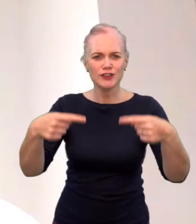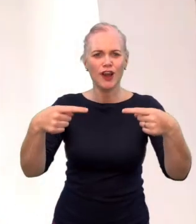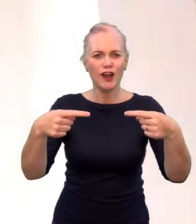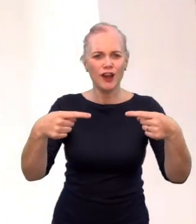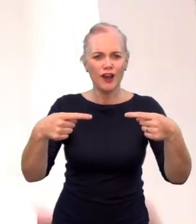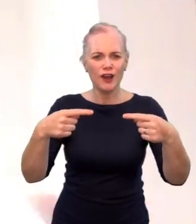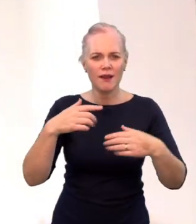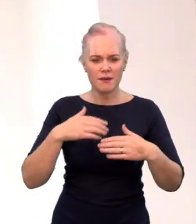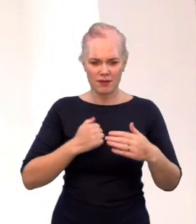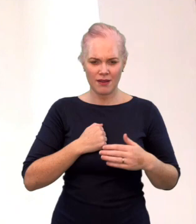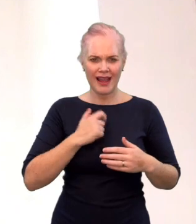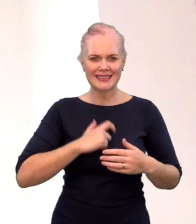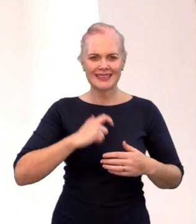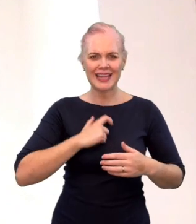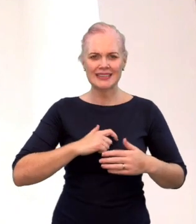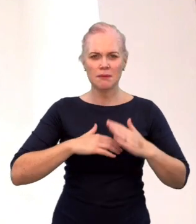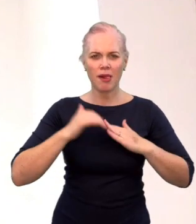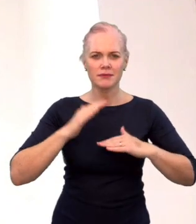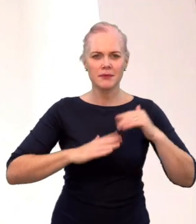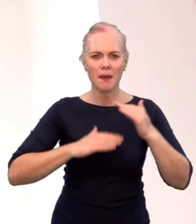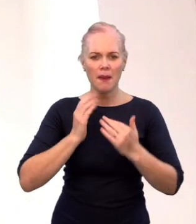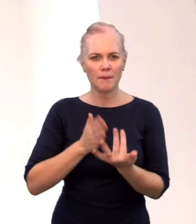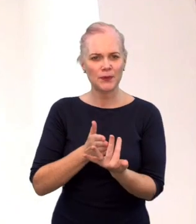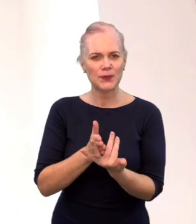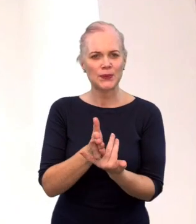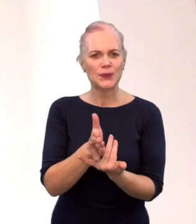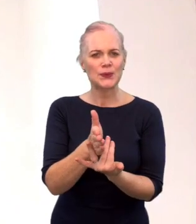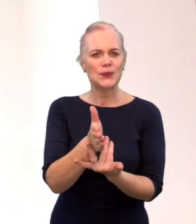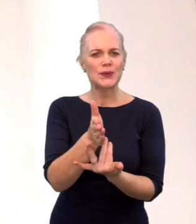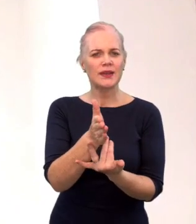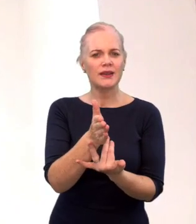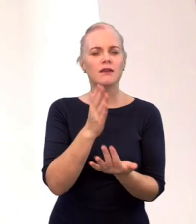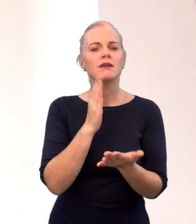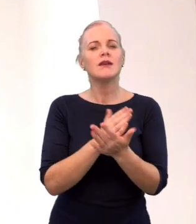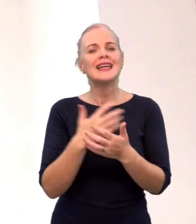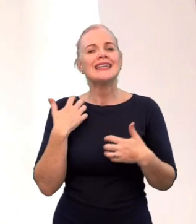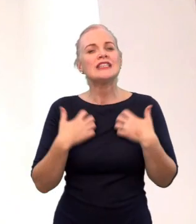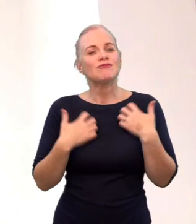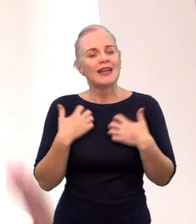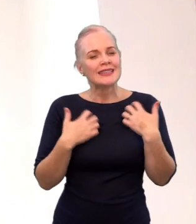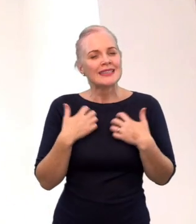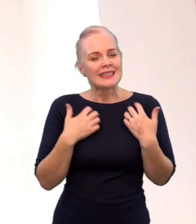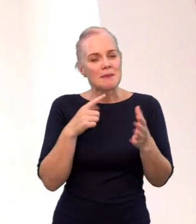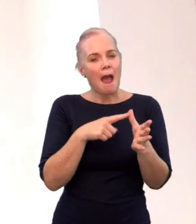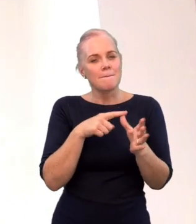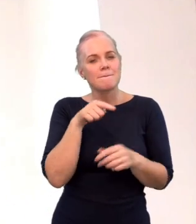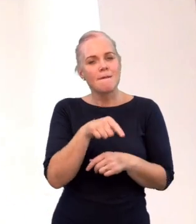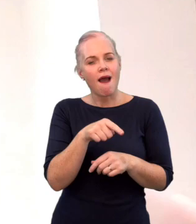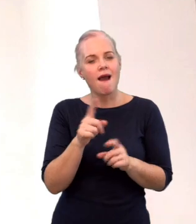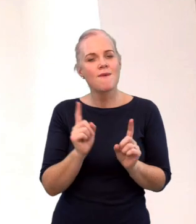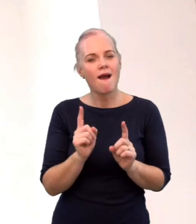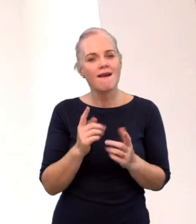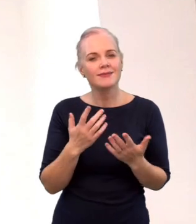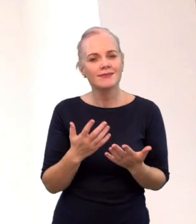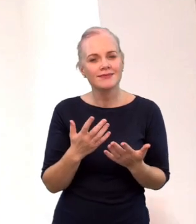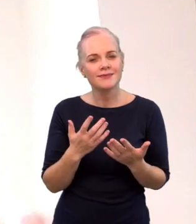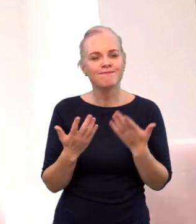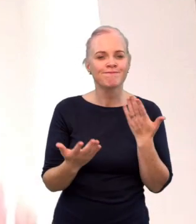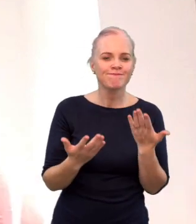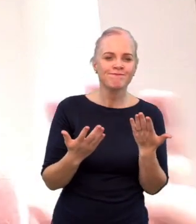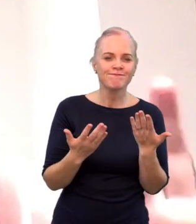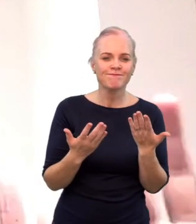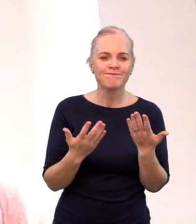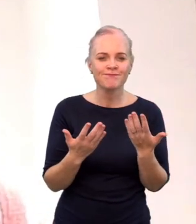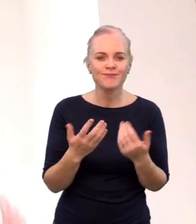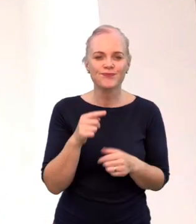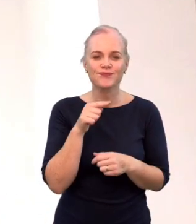grow and build her own identity in the face of all these major obstacles. So what's really interesting about Amber is probably one of